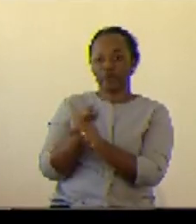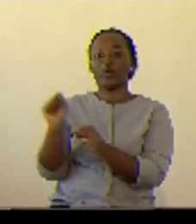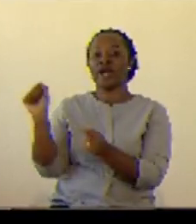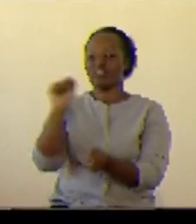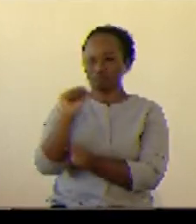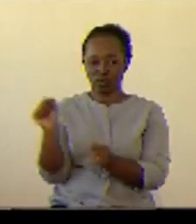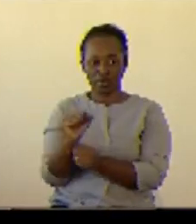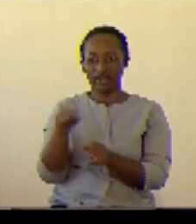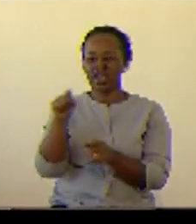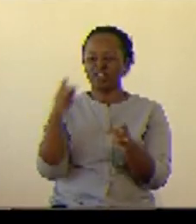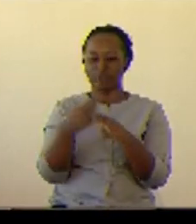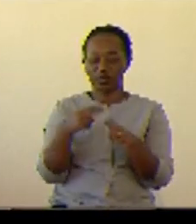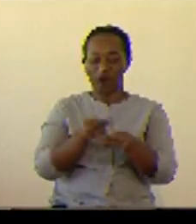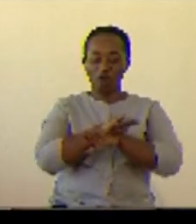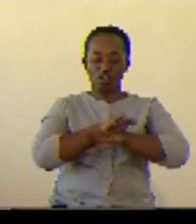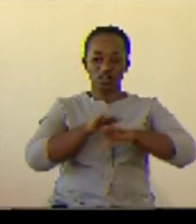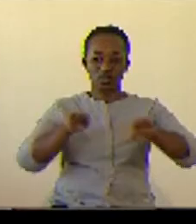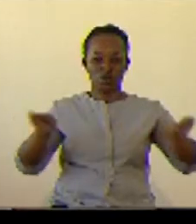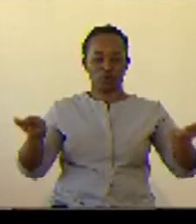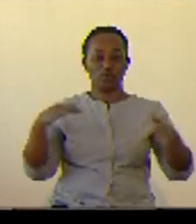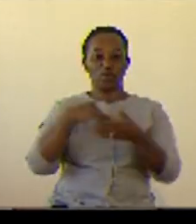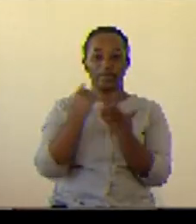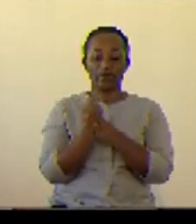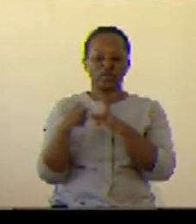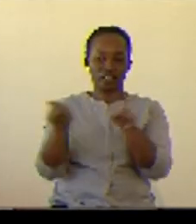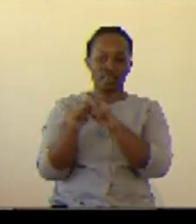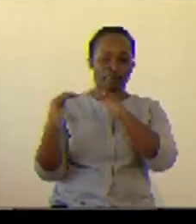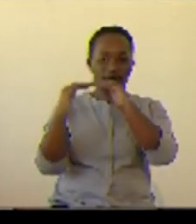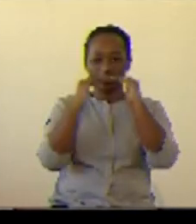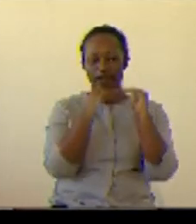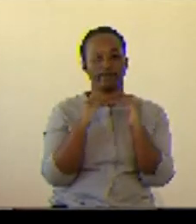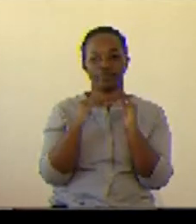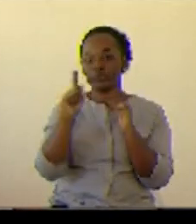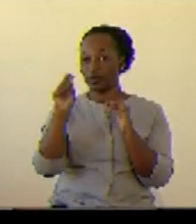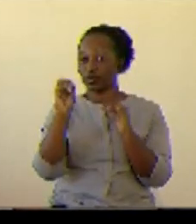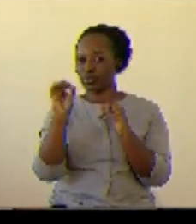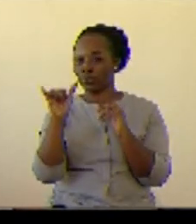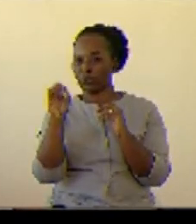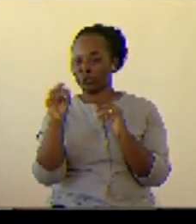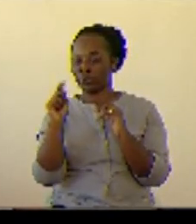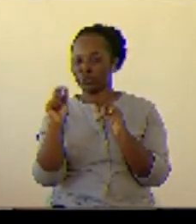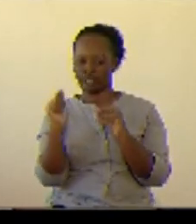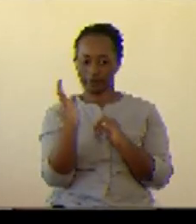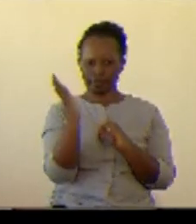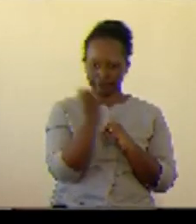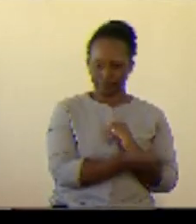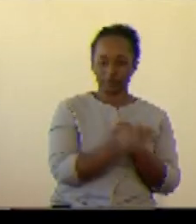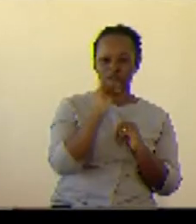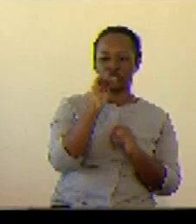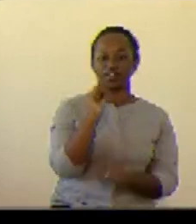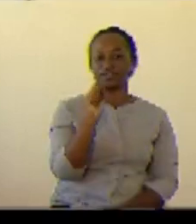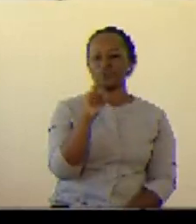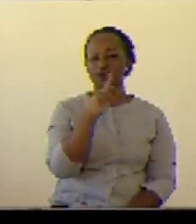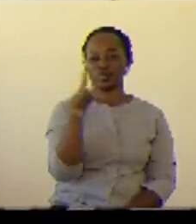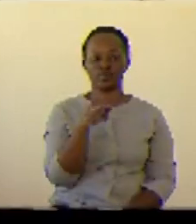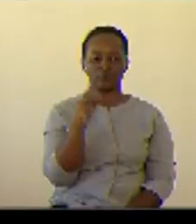now horizontal merging. They are at the same level of production, Toyota, Isuzu. Then you have lateral merging.